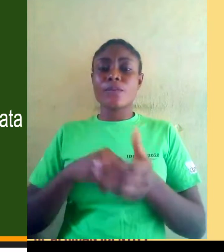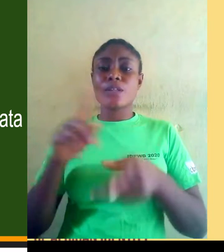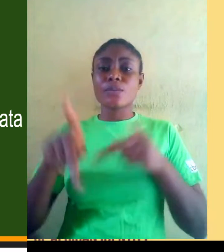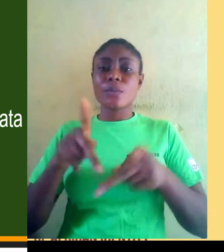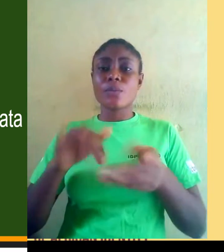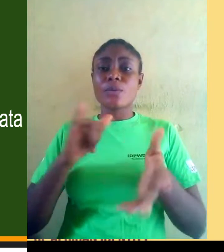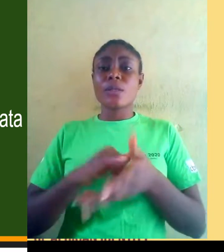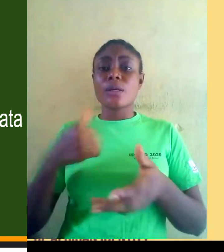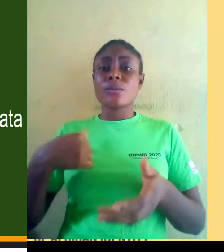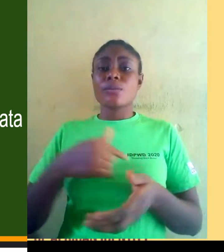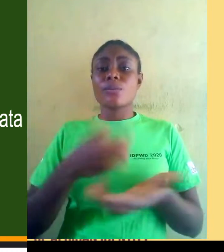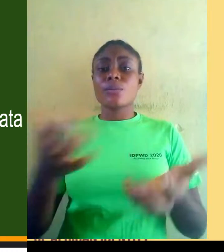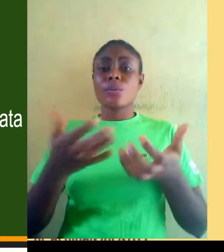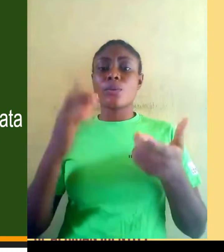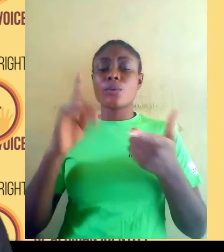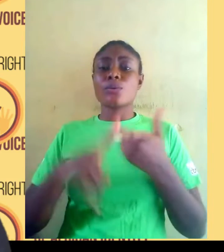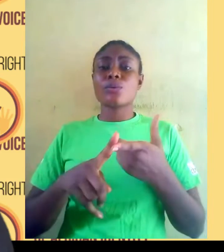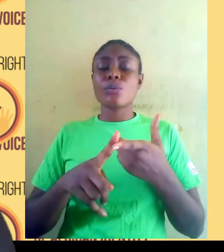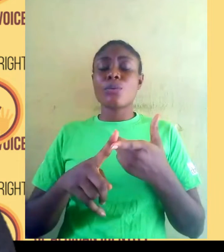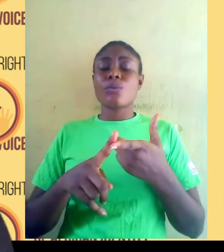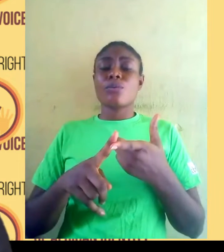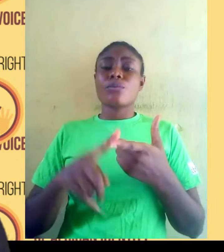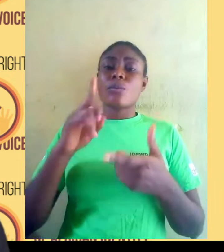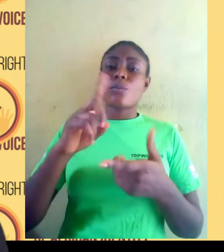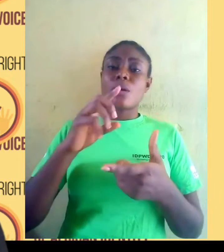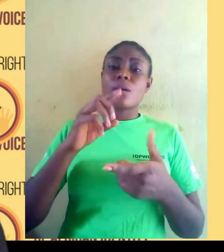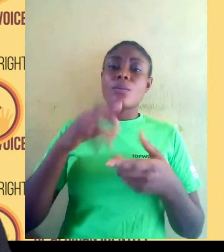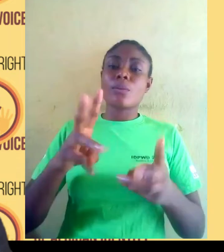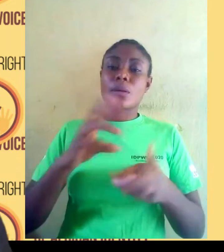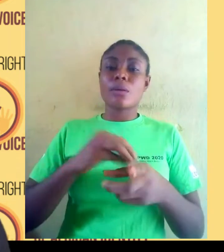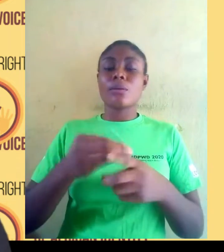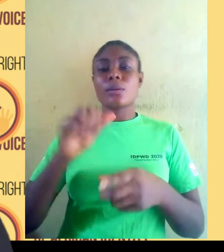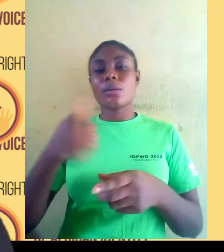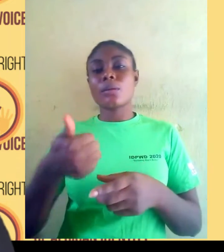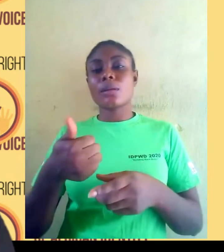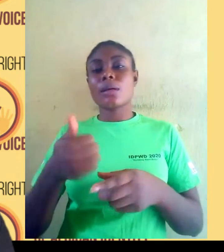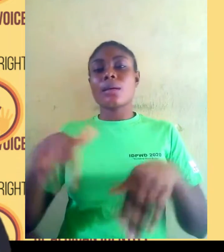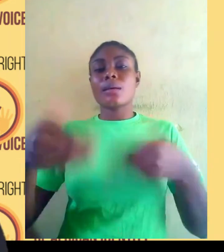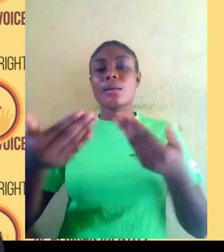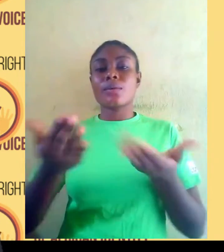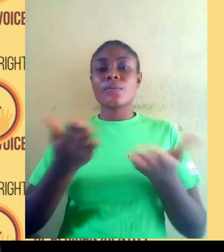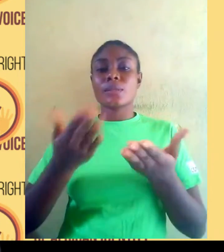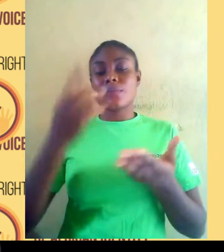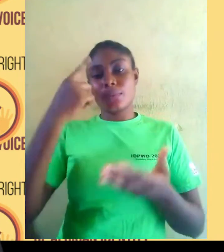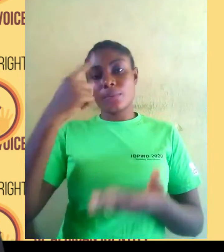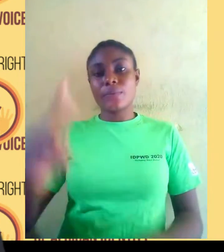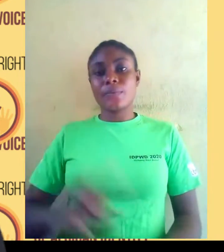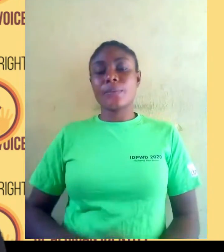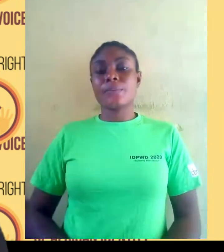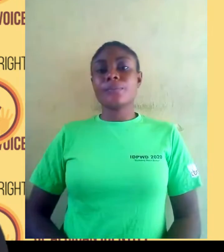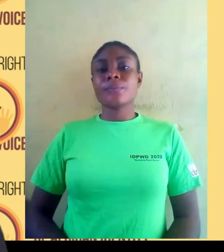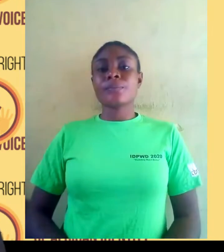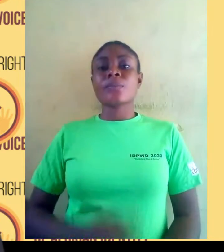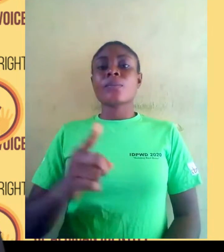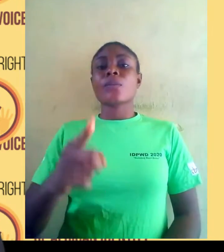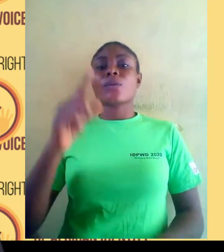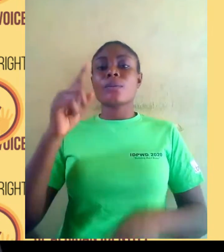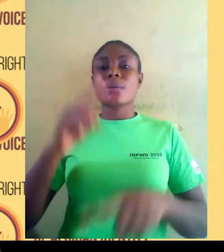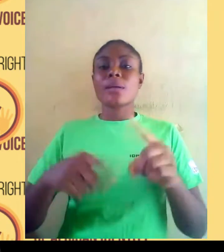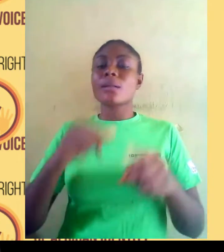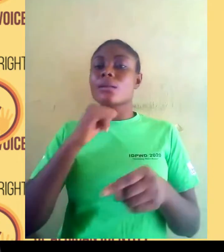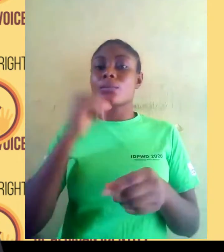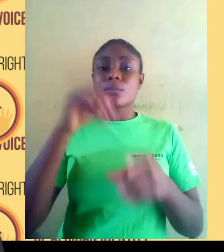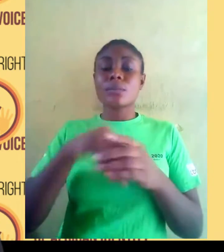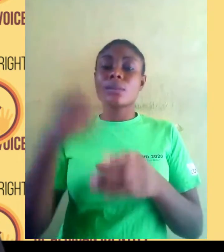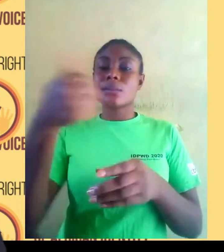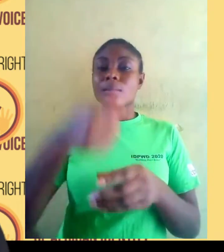to one way or the other render services for? You cannot in